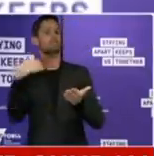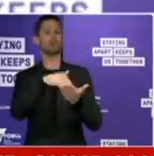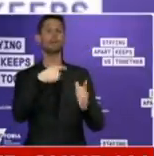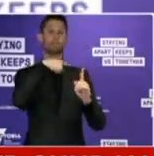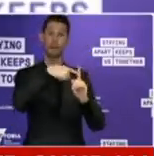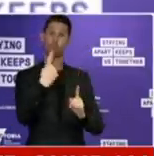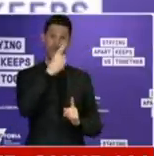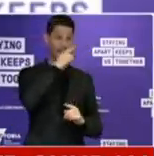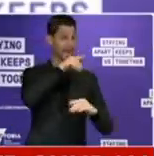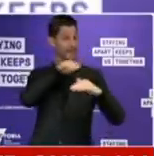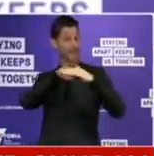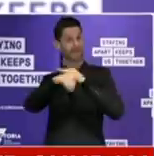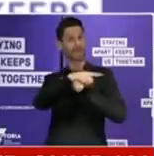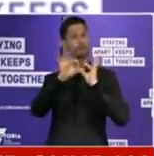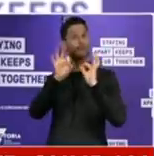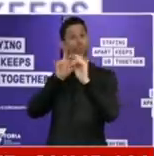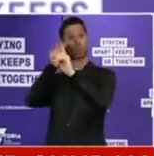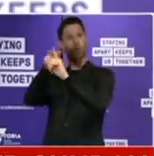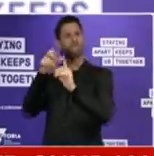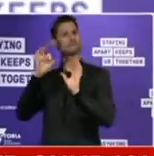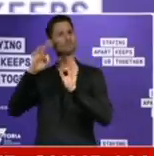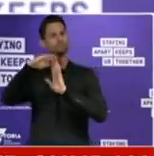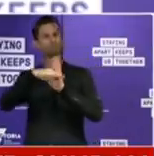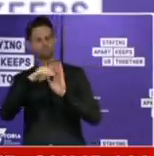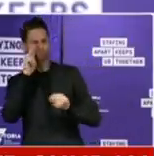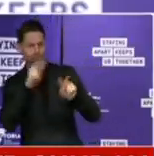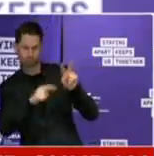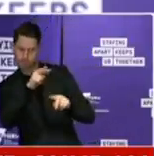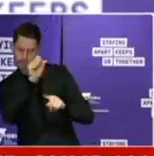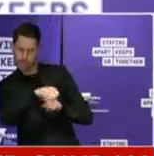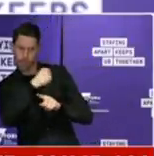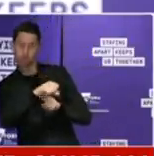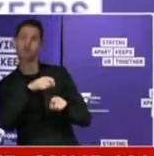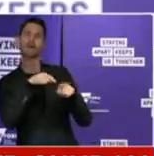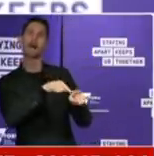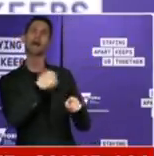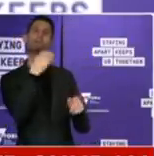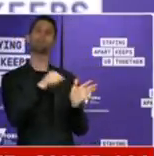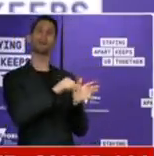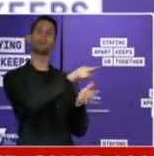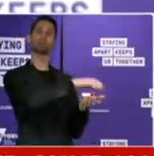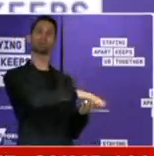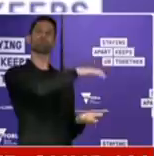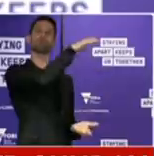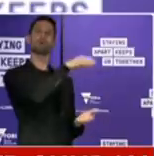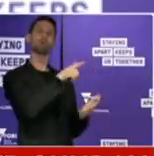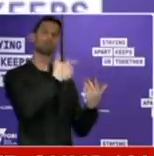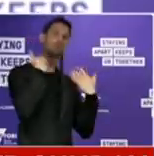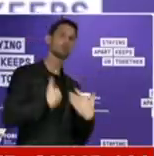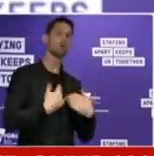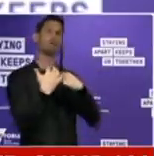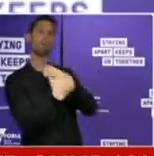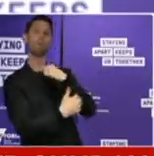really an assessment of their asset holdings. Previously, those asset holdings have been set at